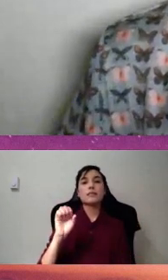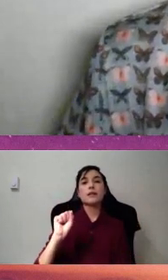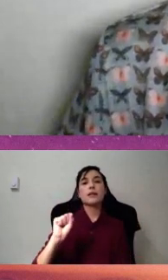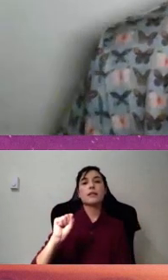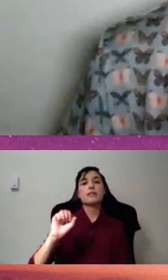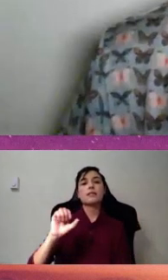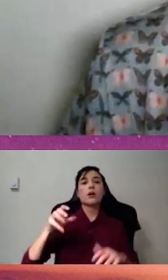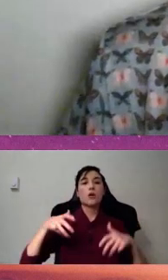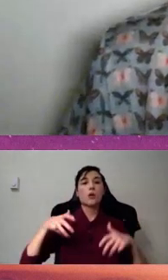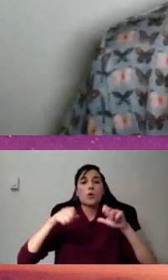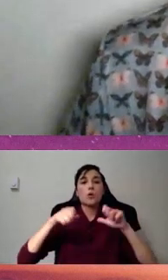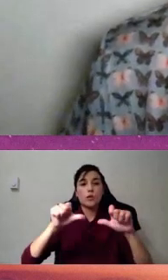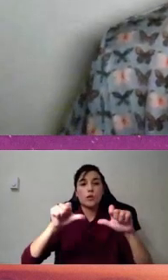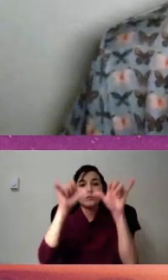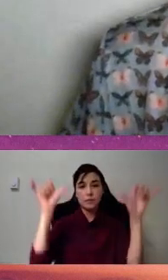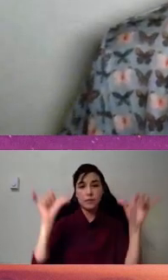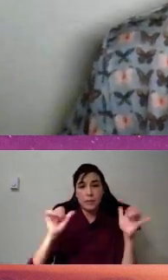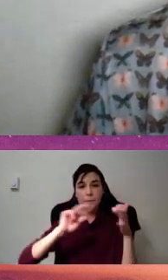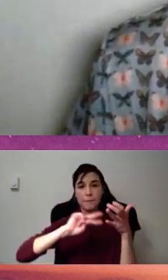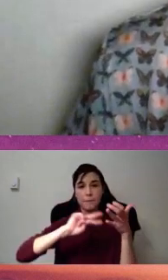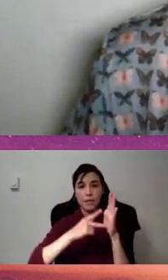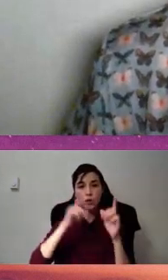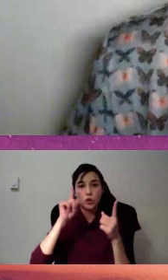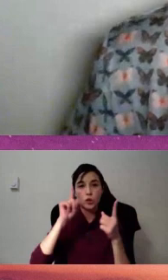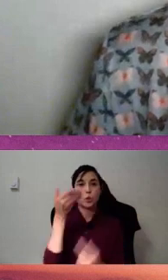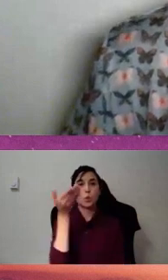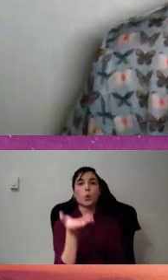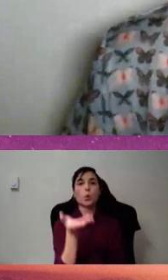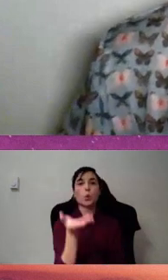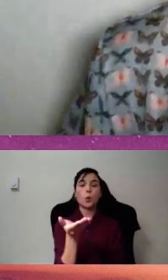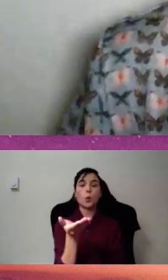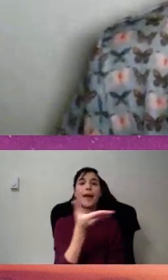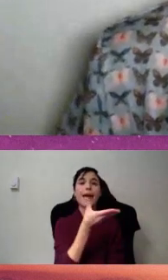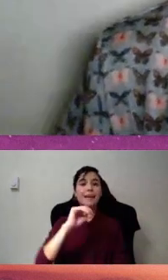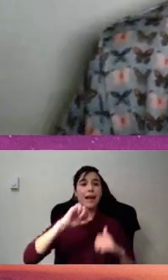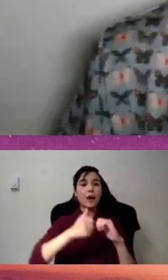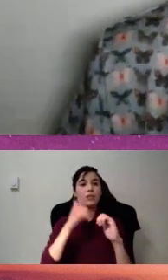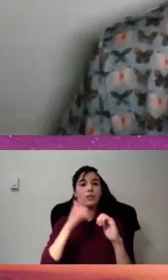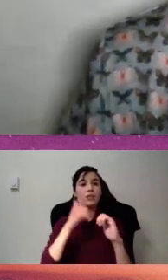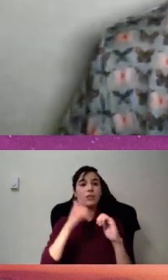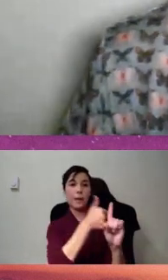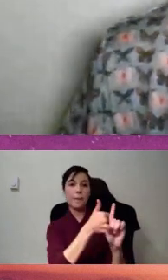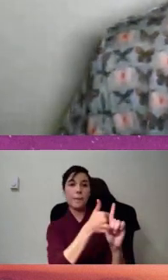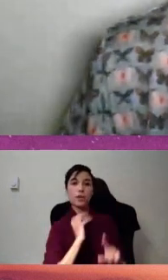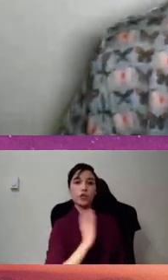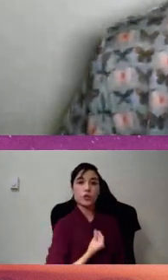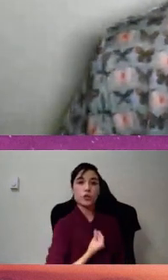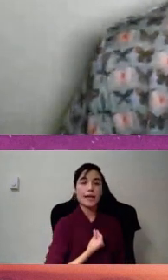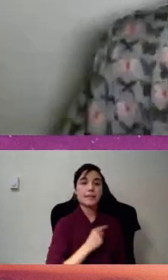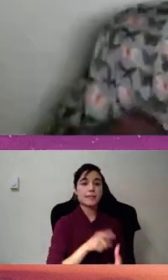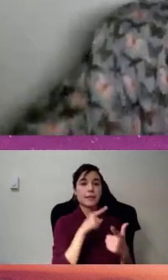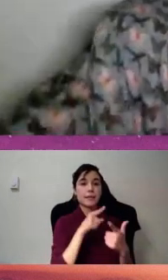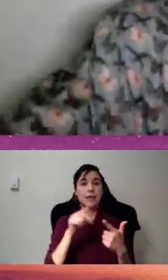as impacting the communities, trans, non-binary, and gender variant communities that you're a part of?